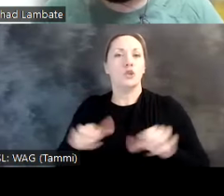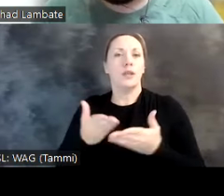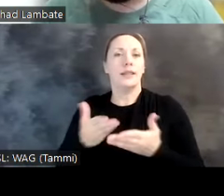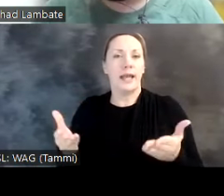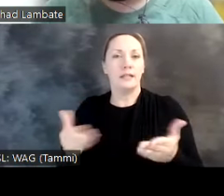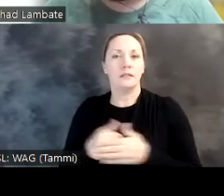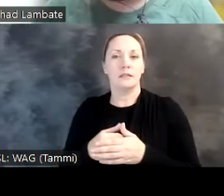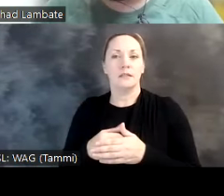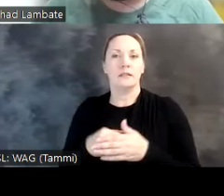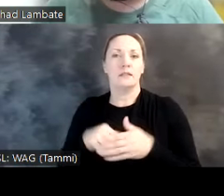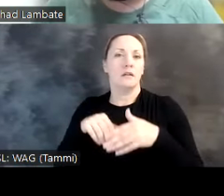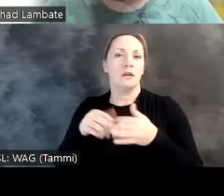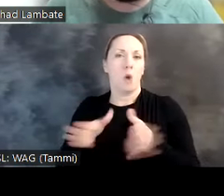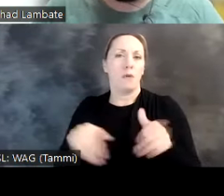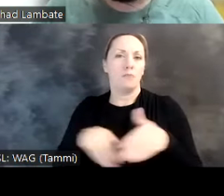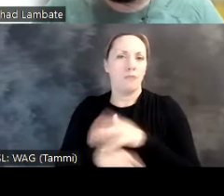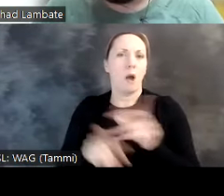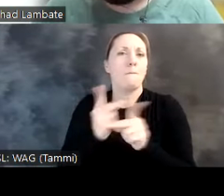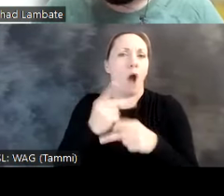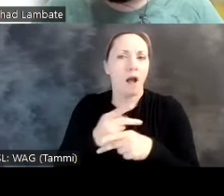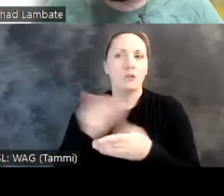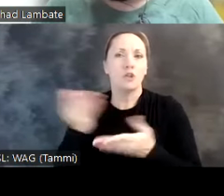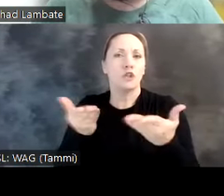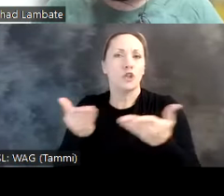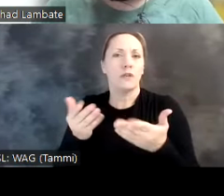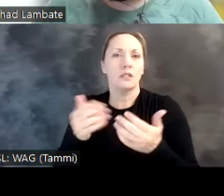things, products or services in any way they want,